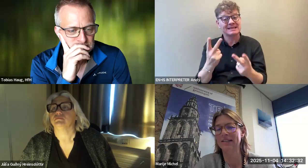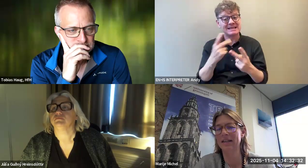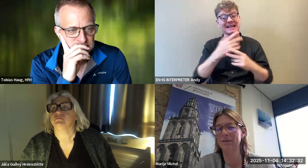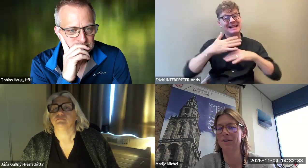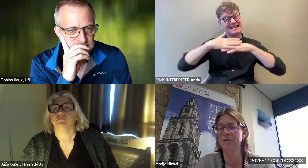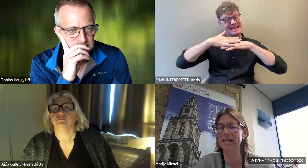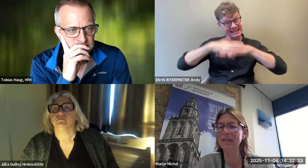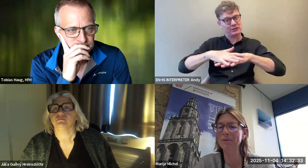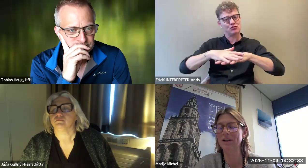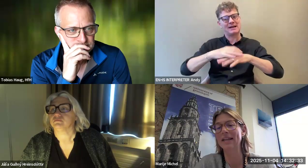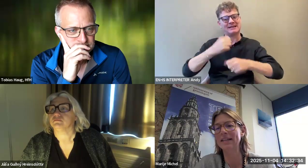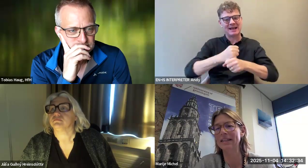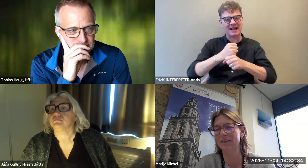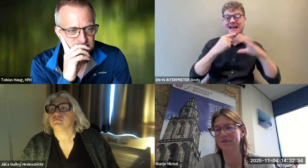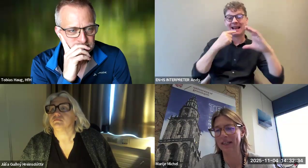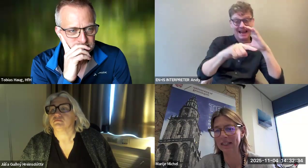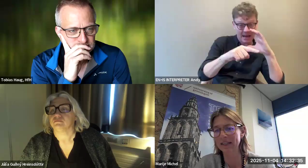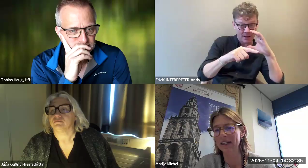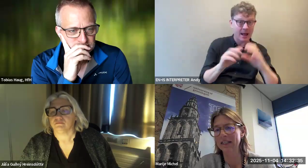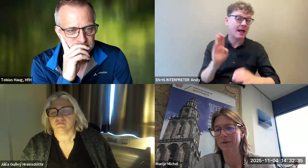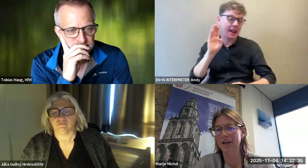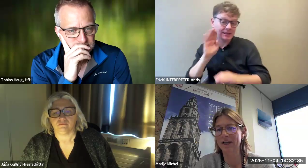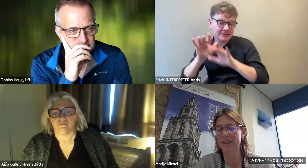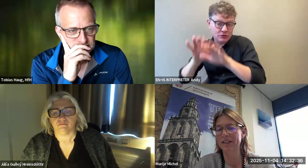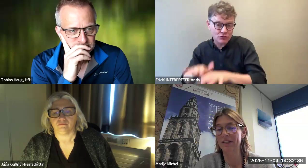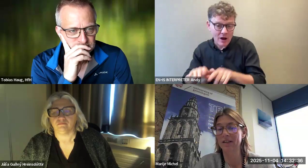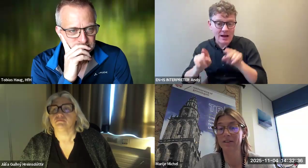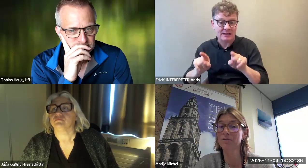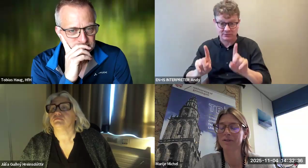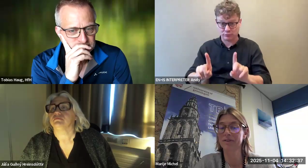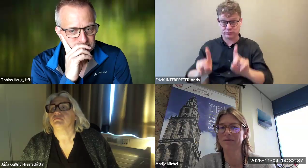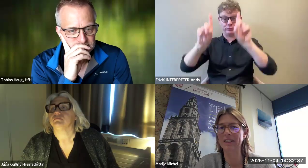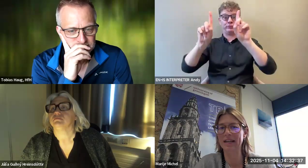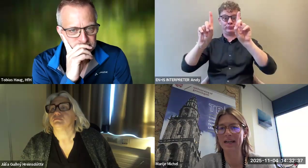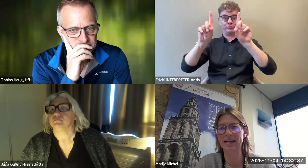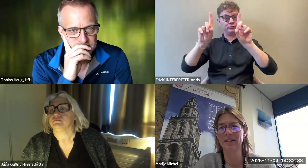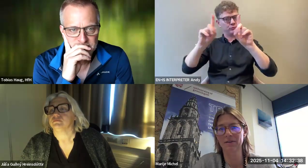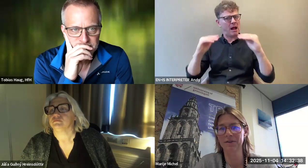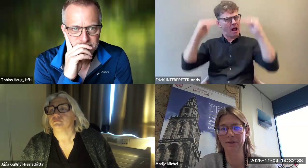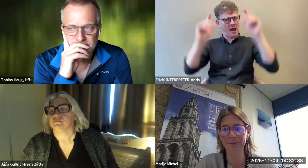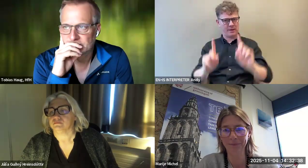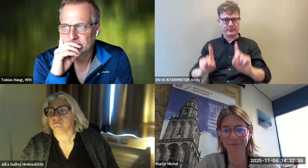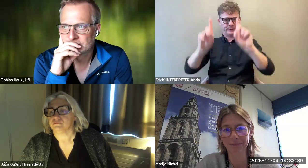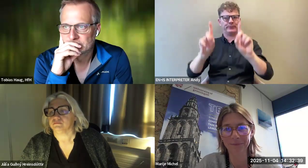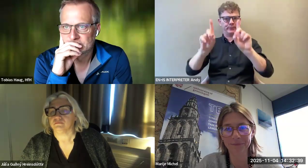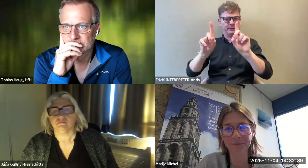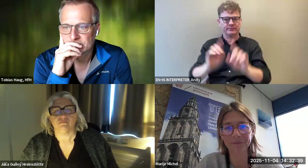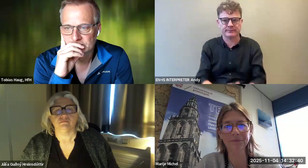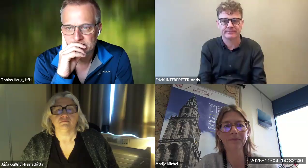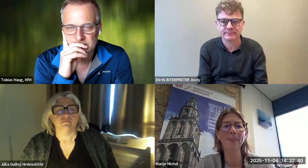integrated task types, so the email and the listen write, they were actually scoring really high also.